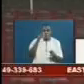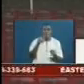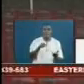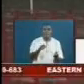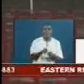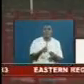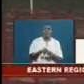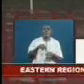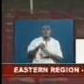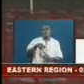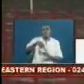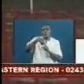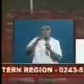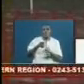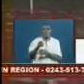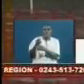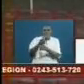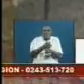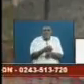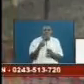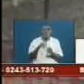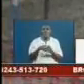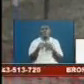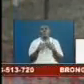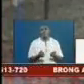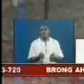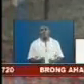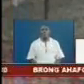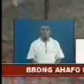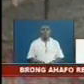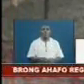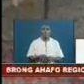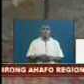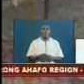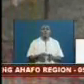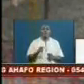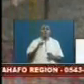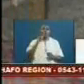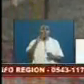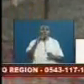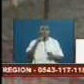had been taken to a specialist treatment center outside the city. Inuemu's